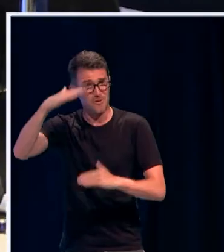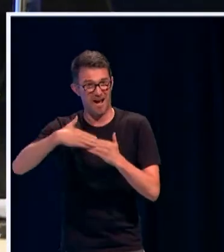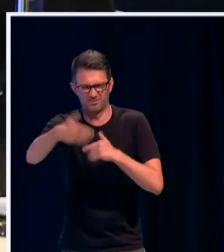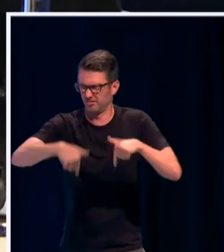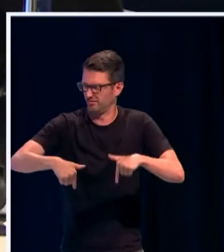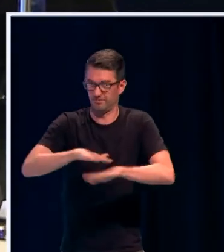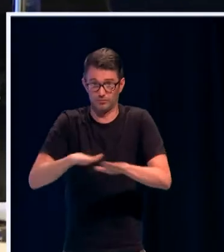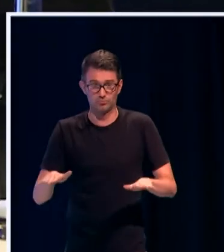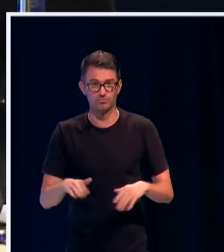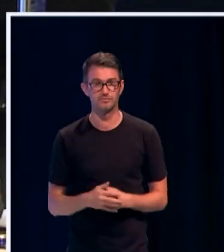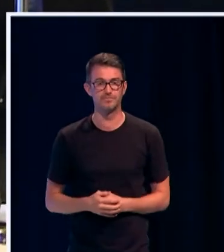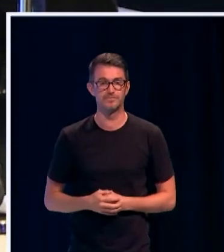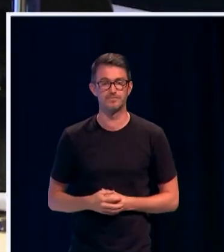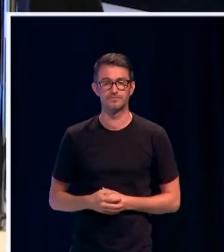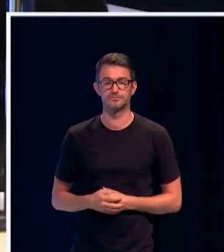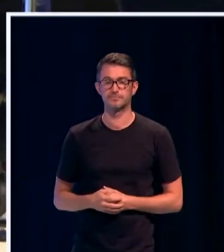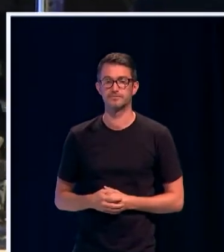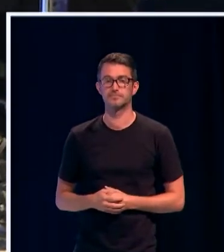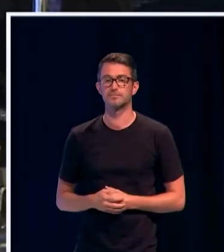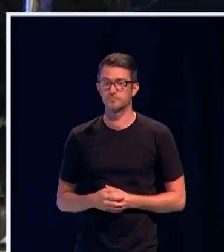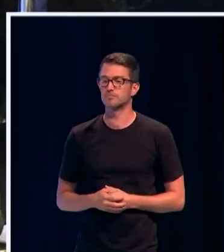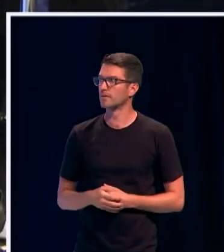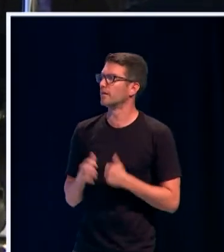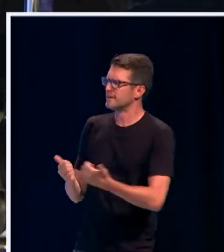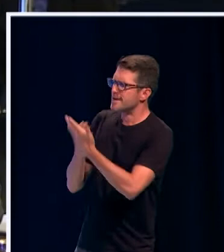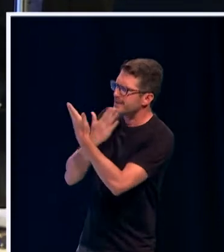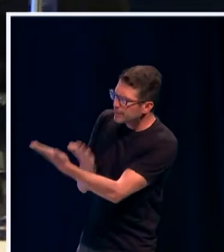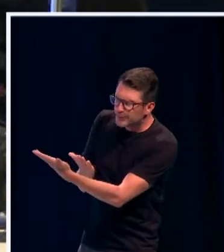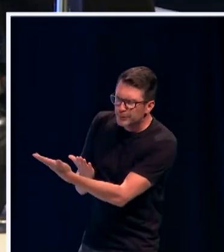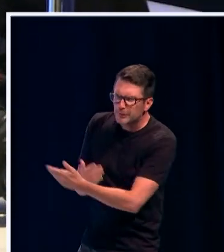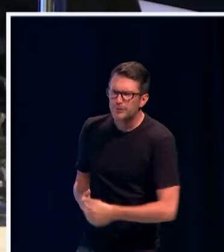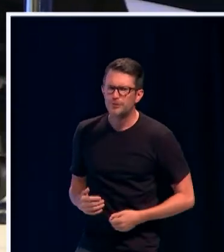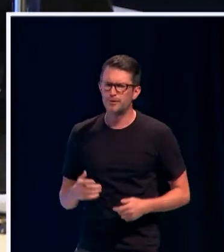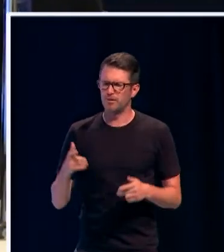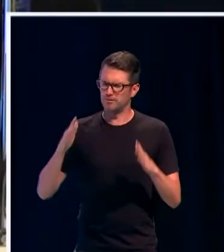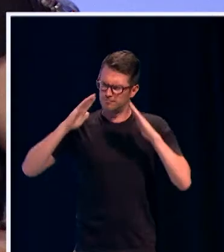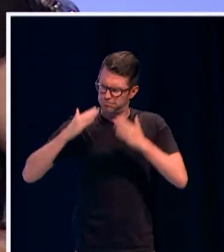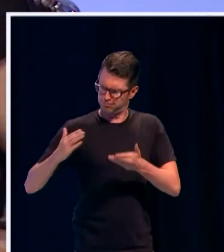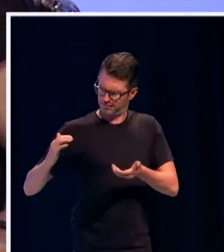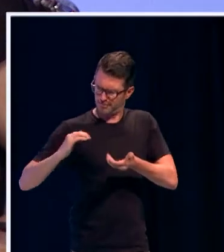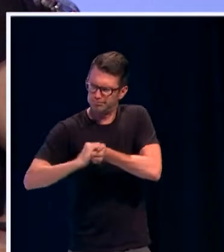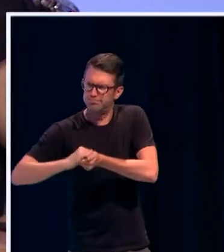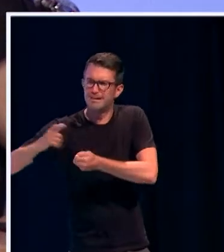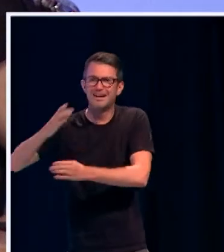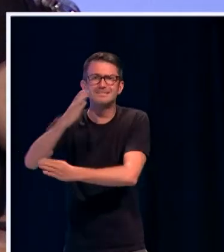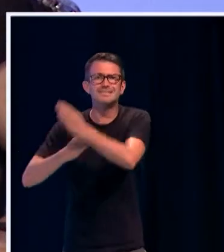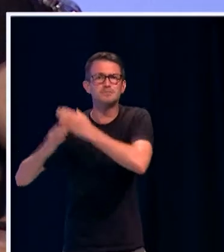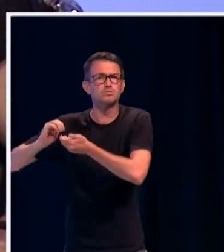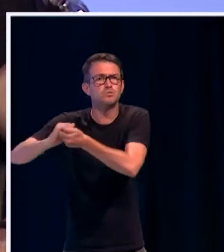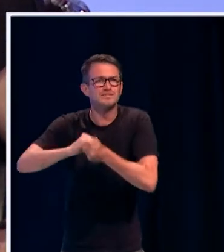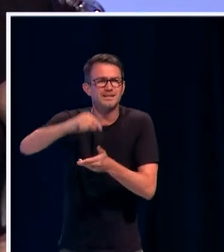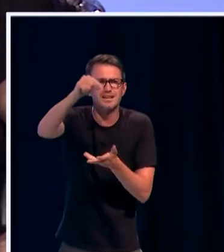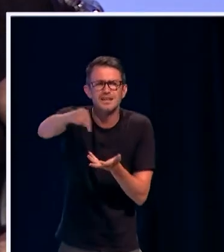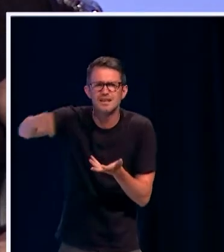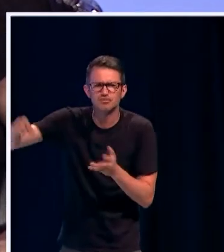It's good to involve DPOs from the beginning, also in the monitoring process. So my next speaker is